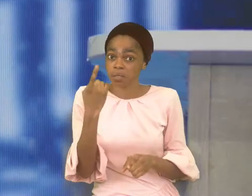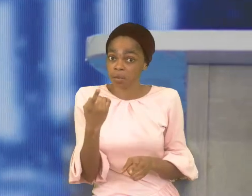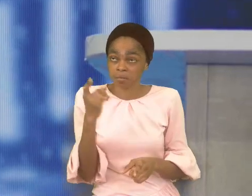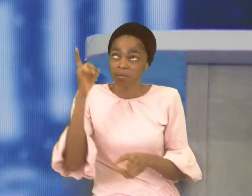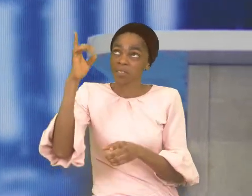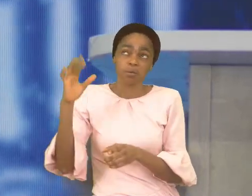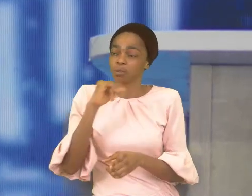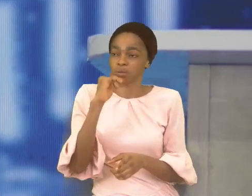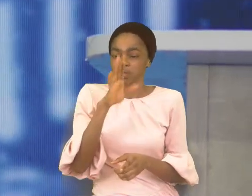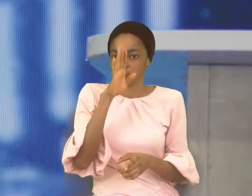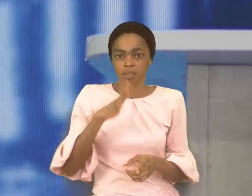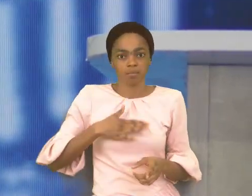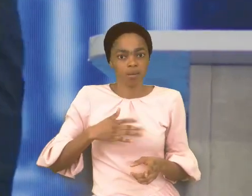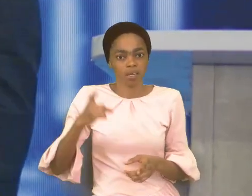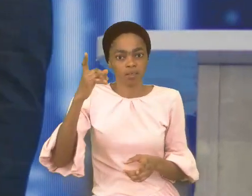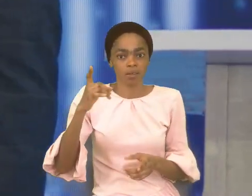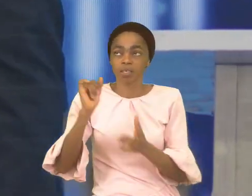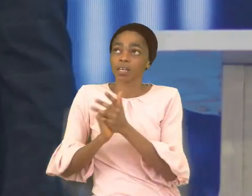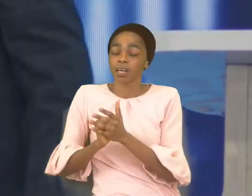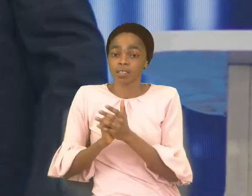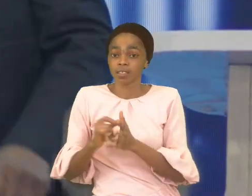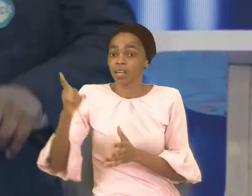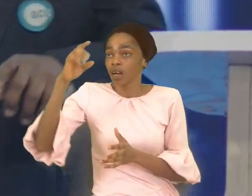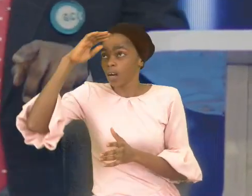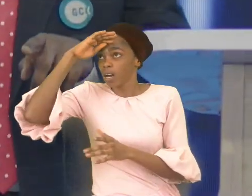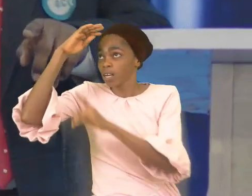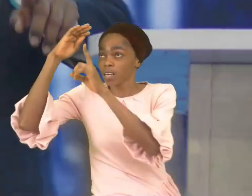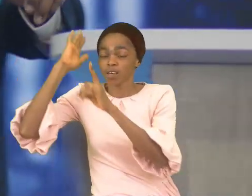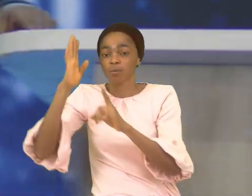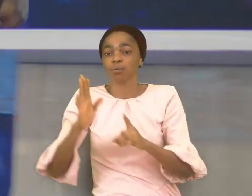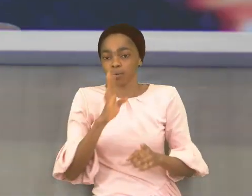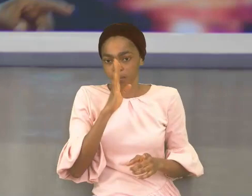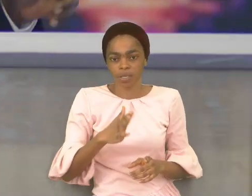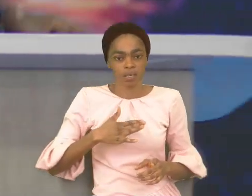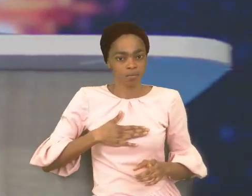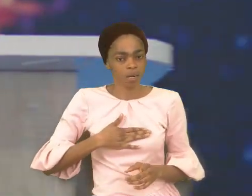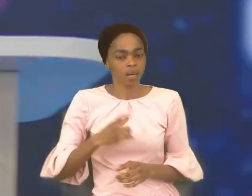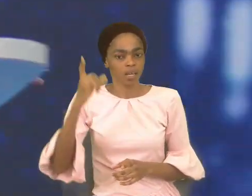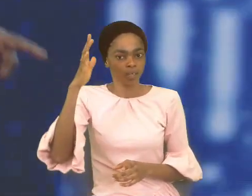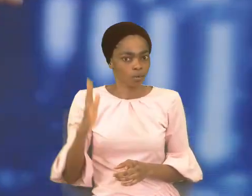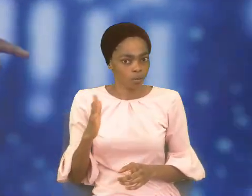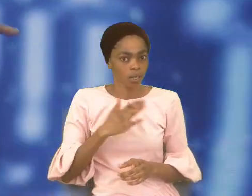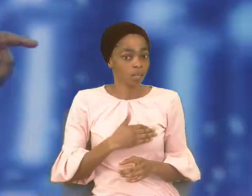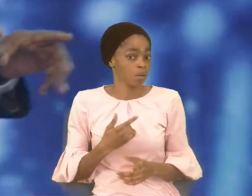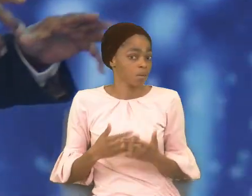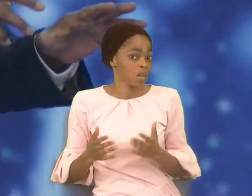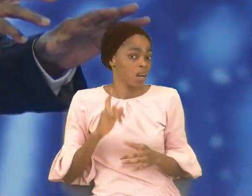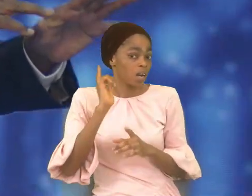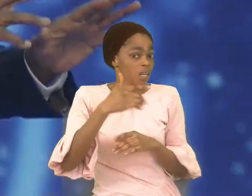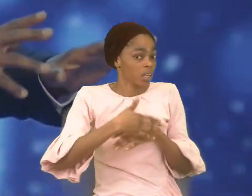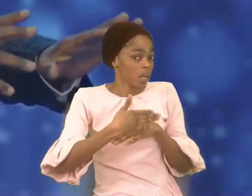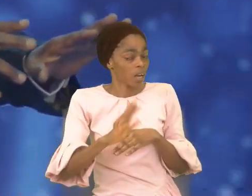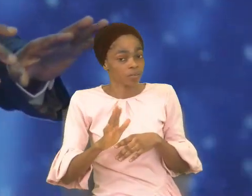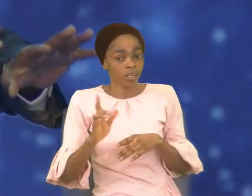crusade, the week after the crusade, the month after the crusade, will really tell whether